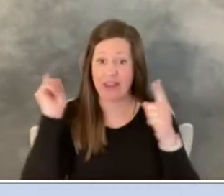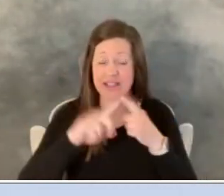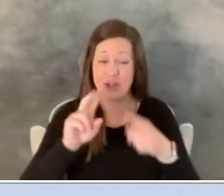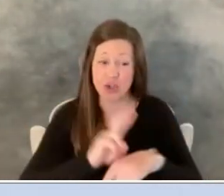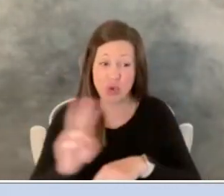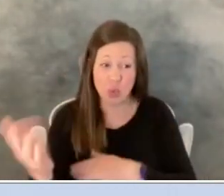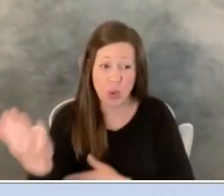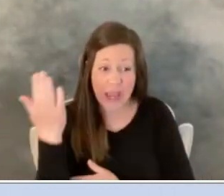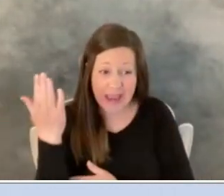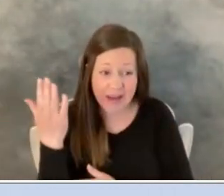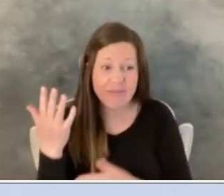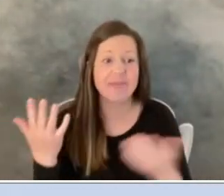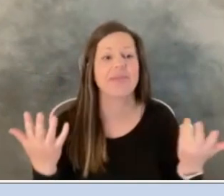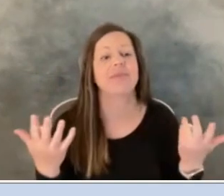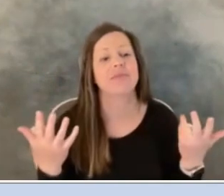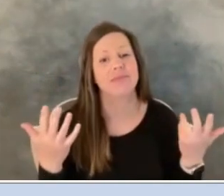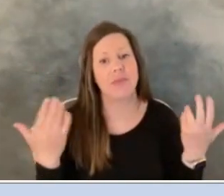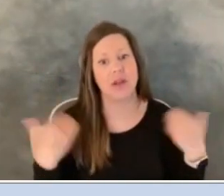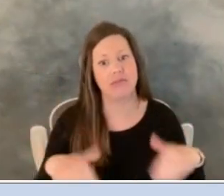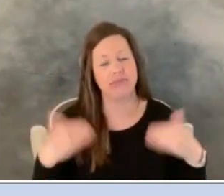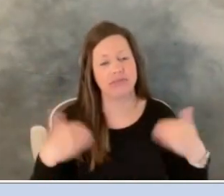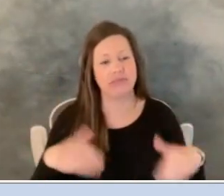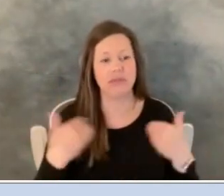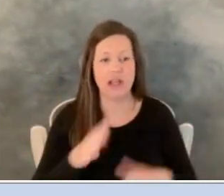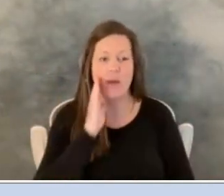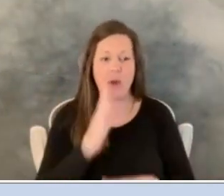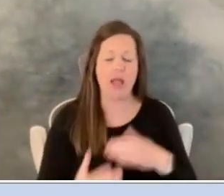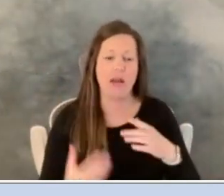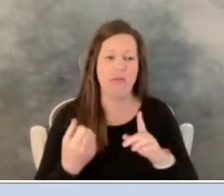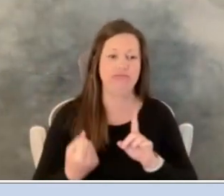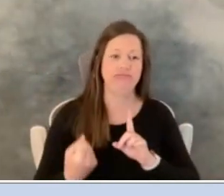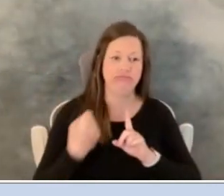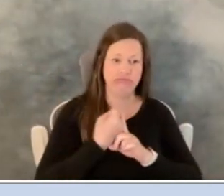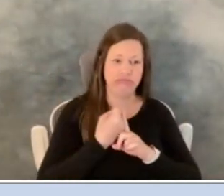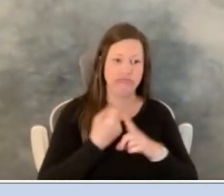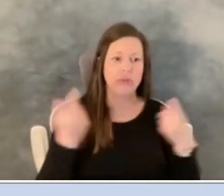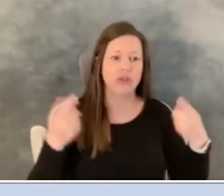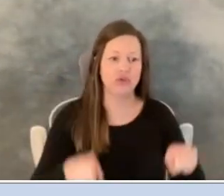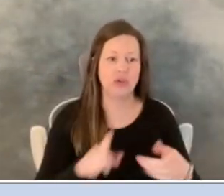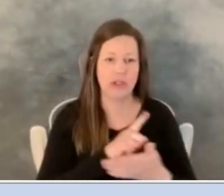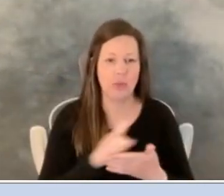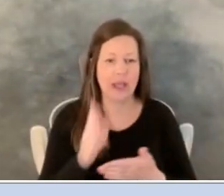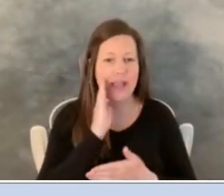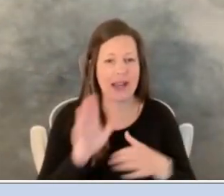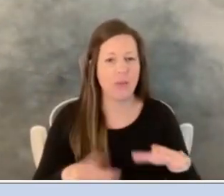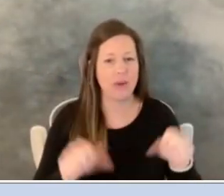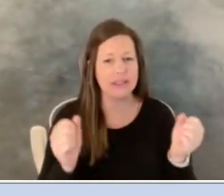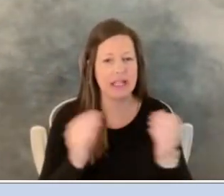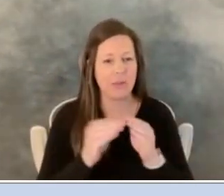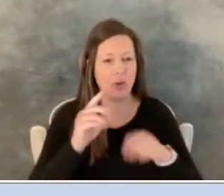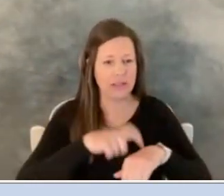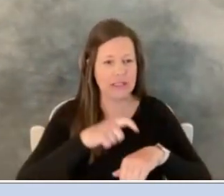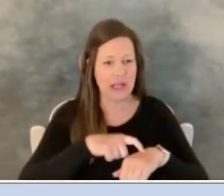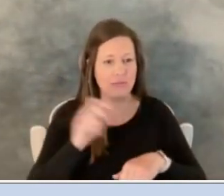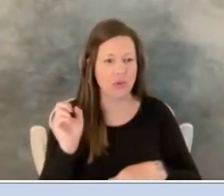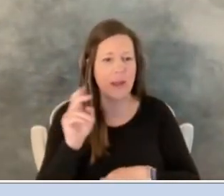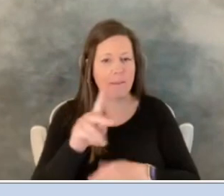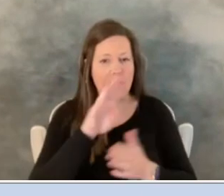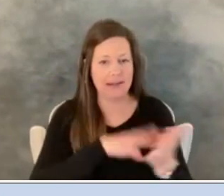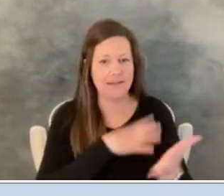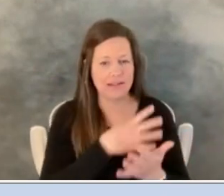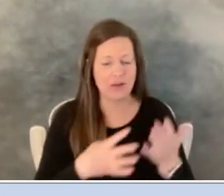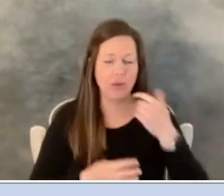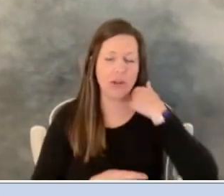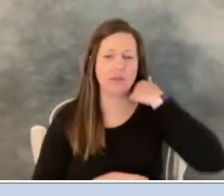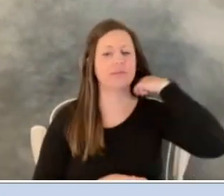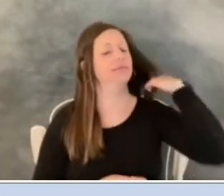a downstream impact on your coming week. And you'll take a longer time to bounce back to a consistent schedule after that, because it affects